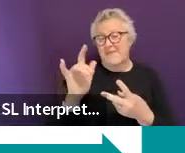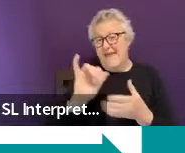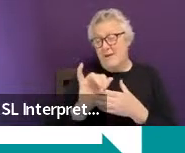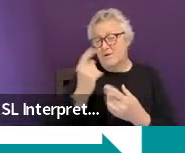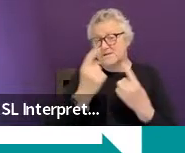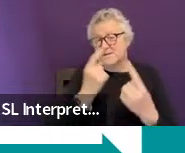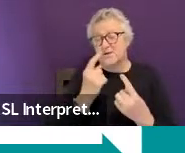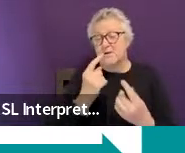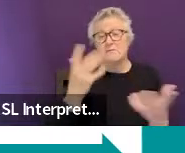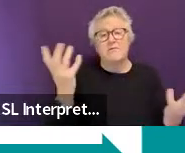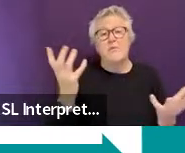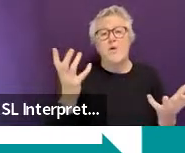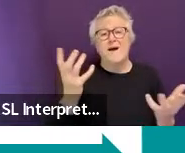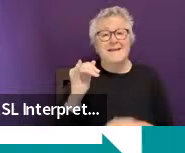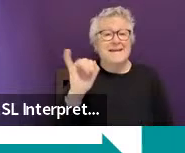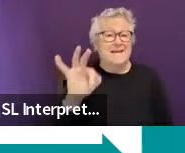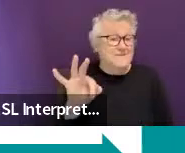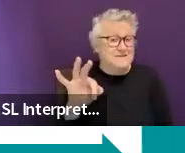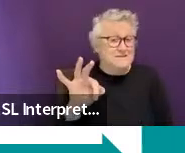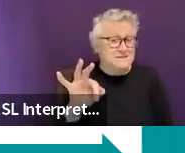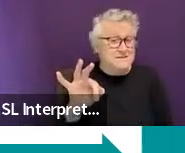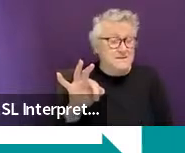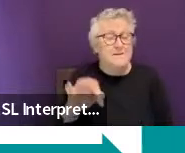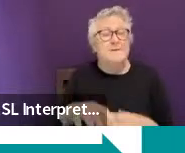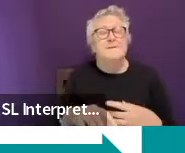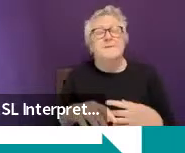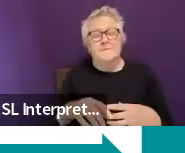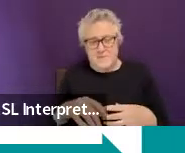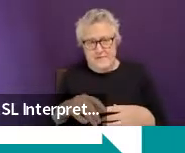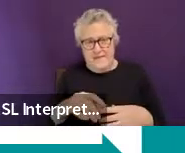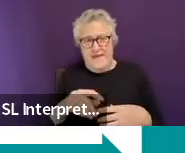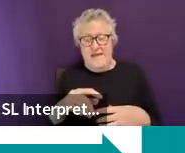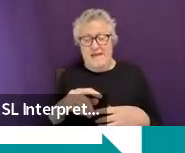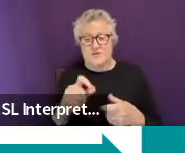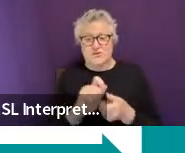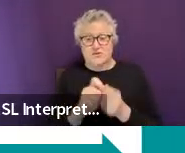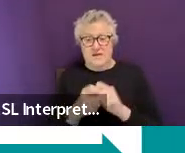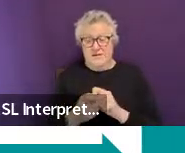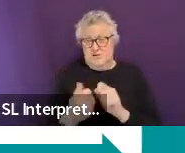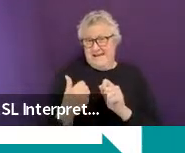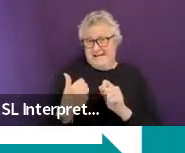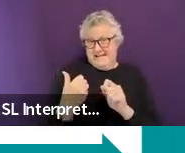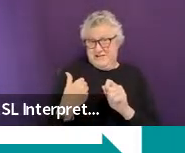from 0 auxiliary lanes to 1 and 2, like Ryan showed you